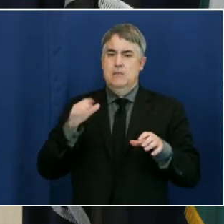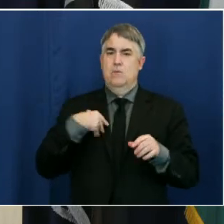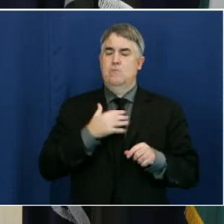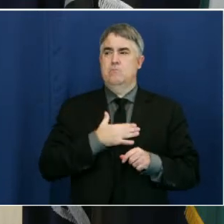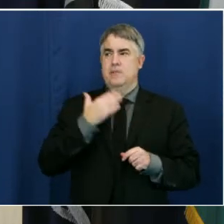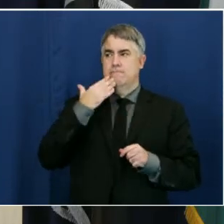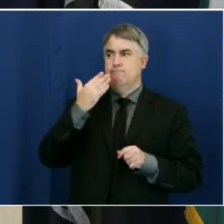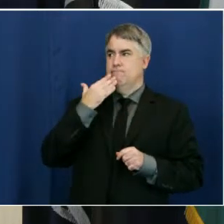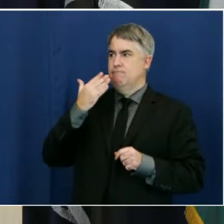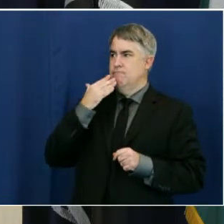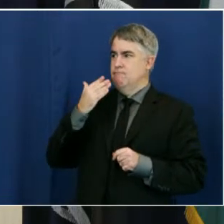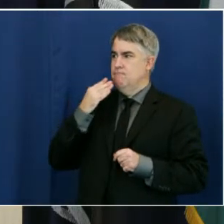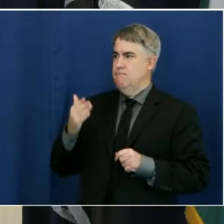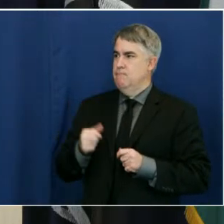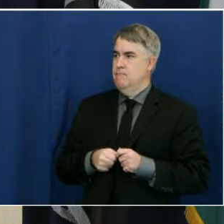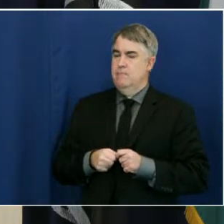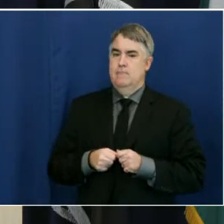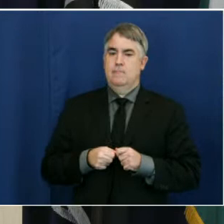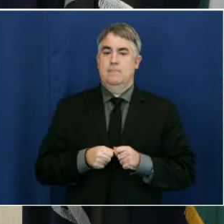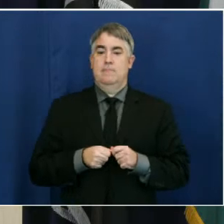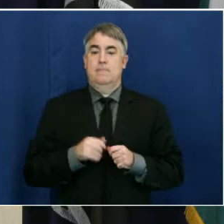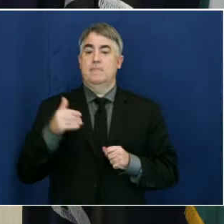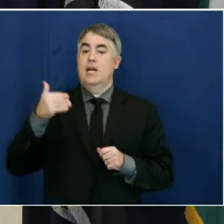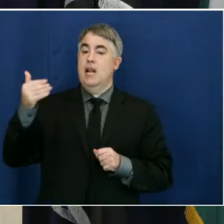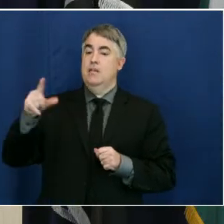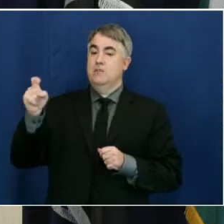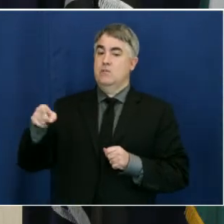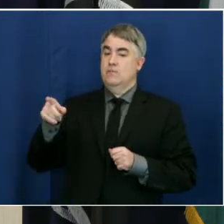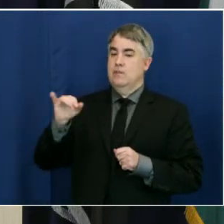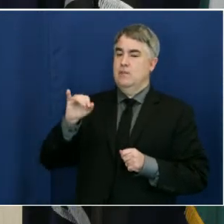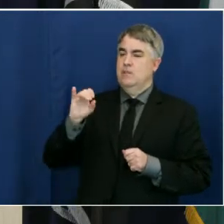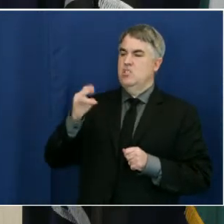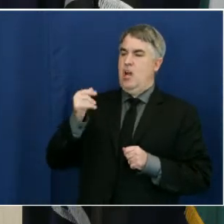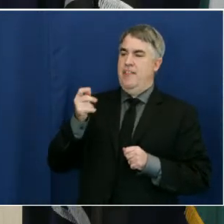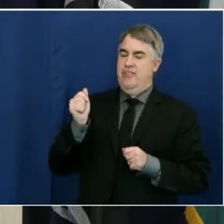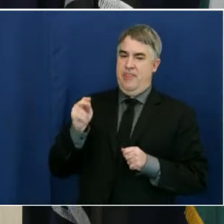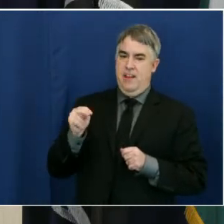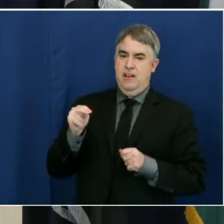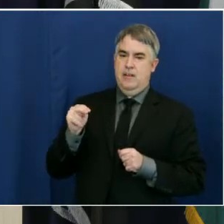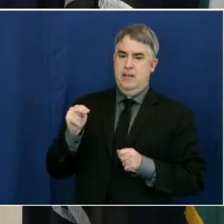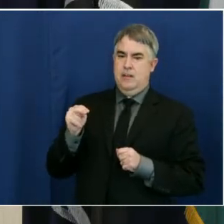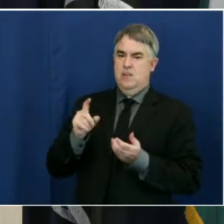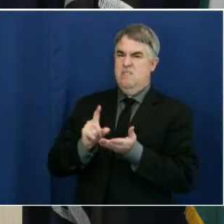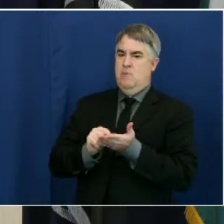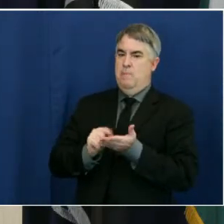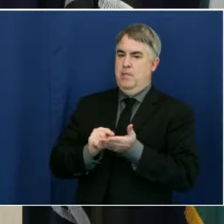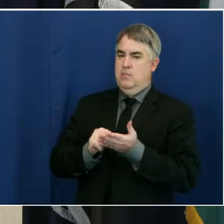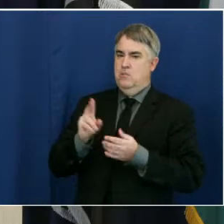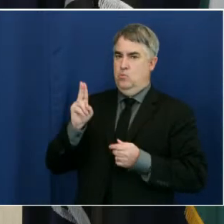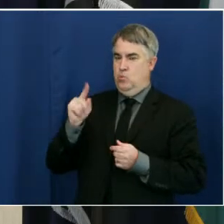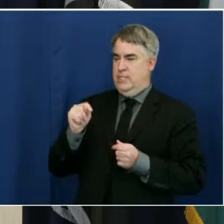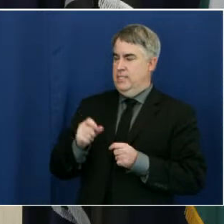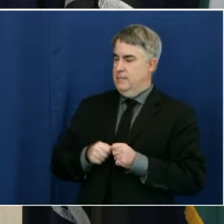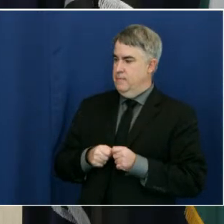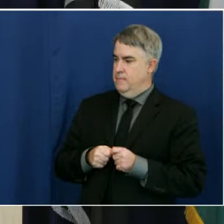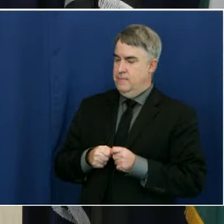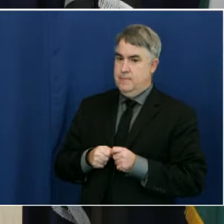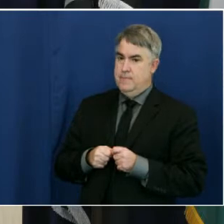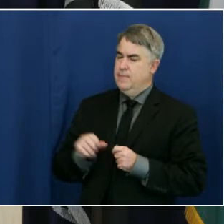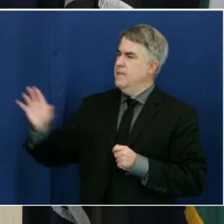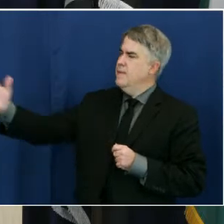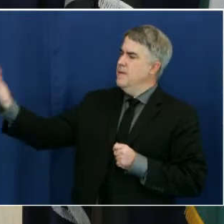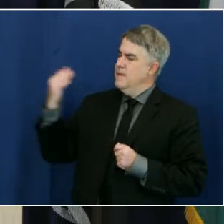question. Jonathan Wilson with the San Diego Union Tribune. Yeah, thank you for taking my questions. A